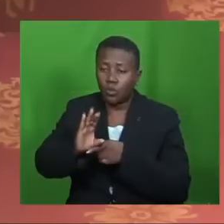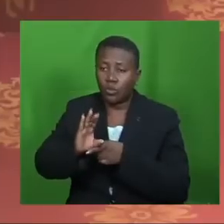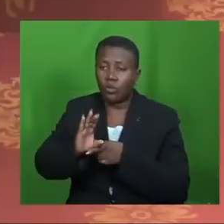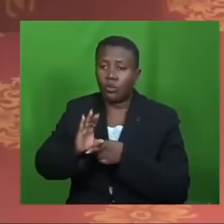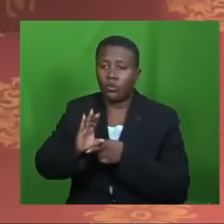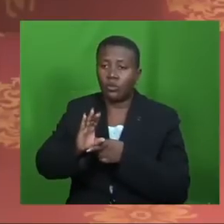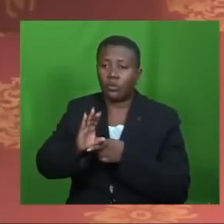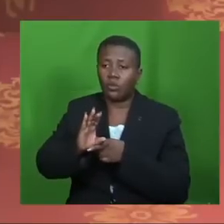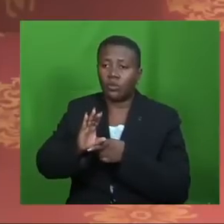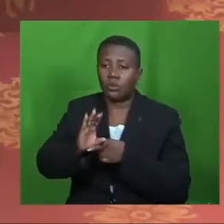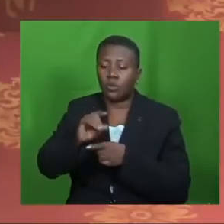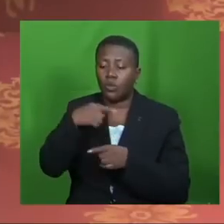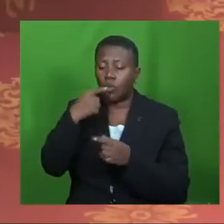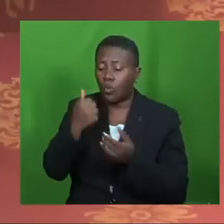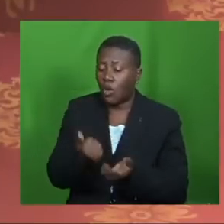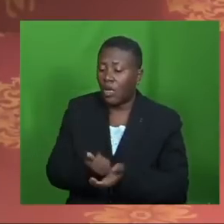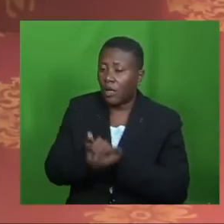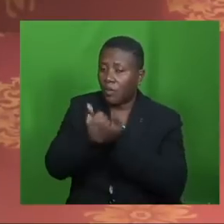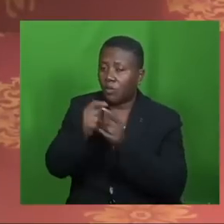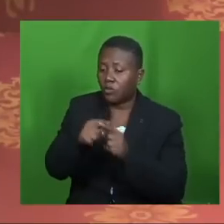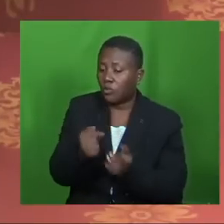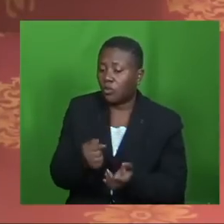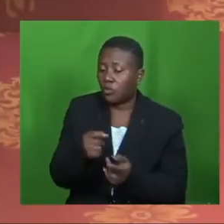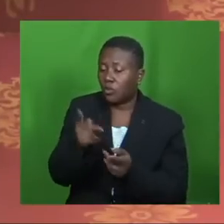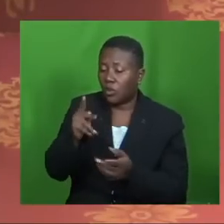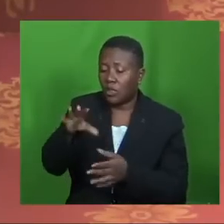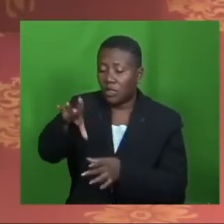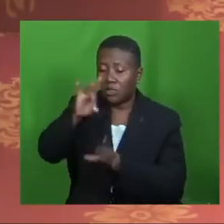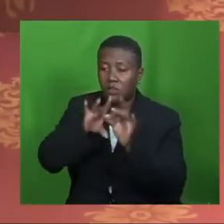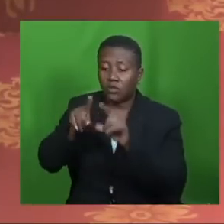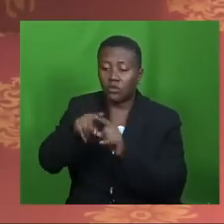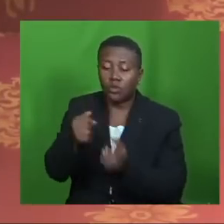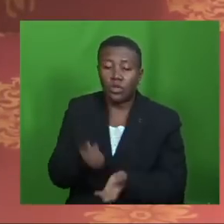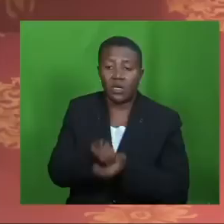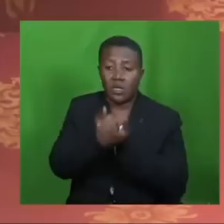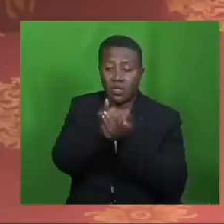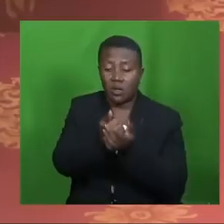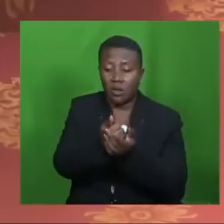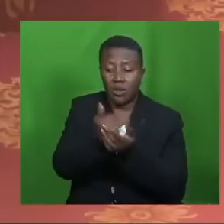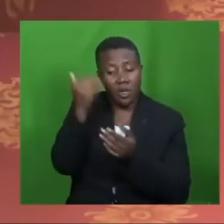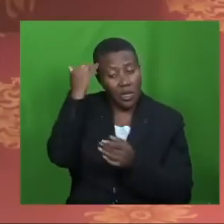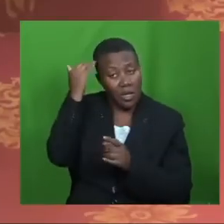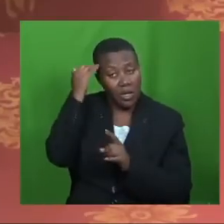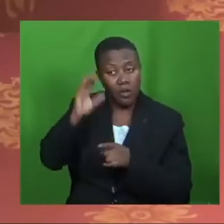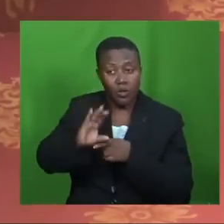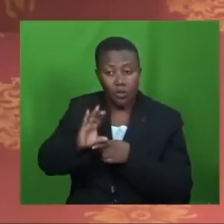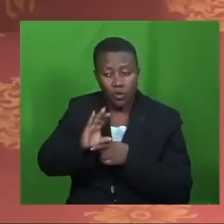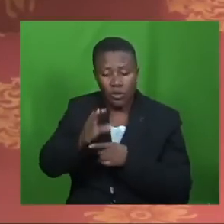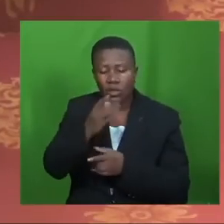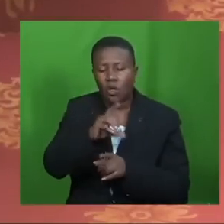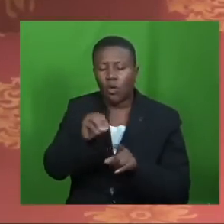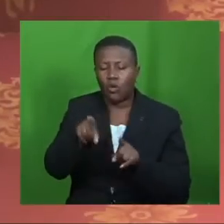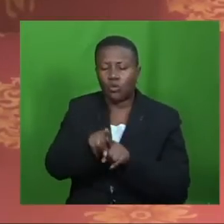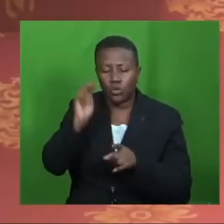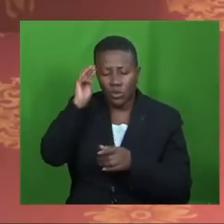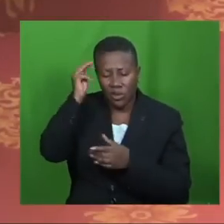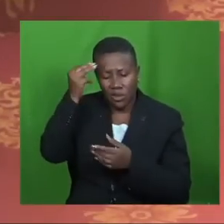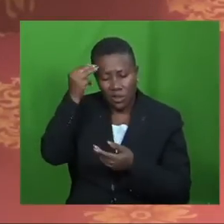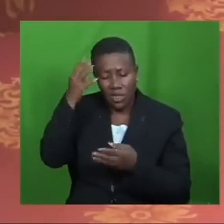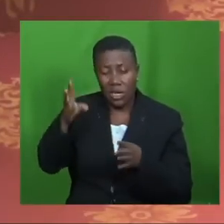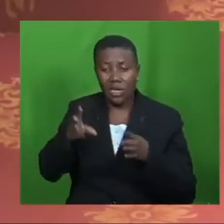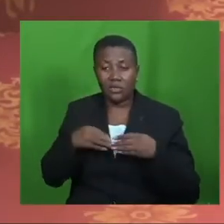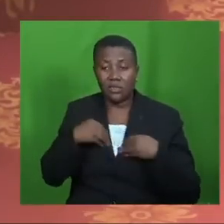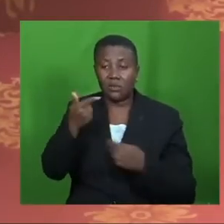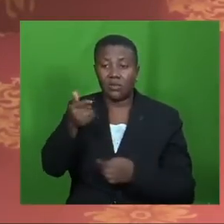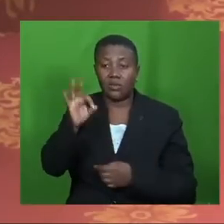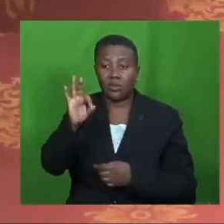were appointed to assist our head coach Otuado. Also, the ministry supported the GFA proposal to appoint 4